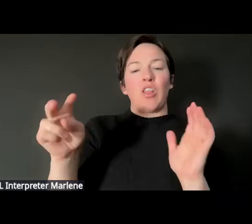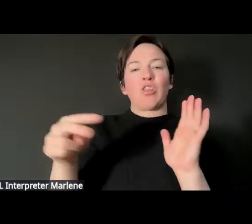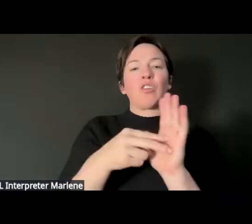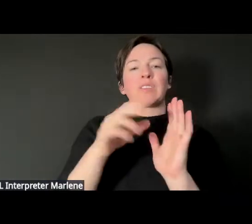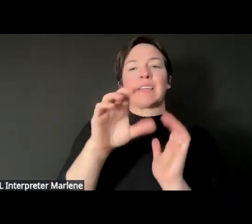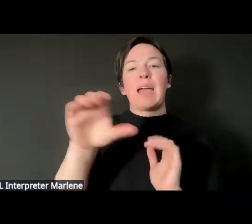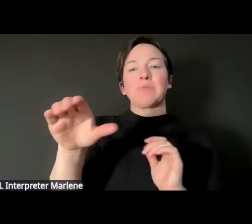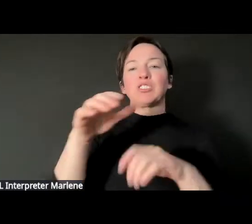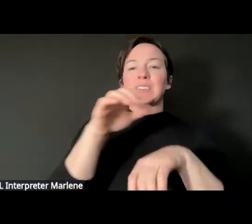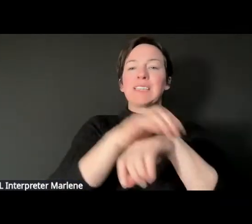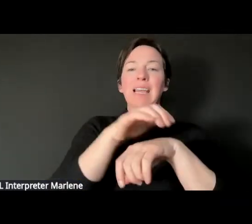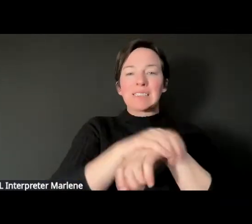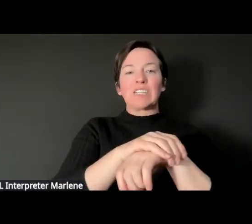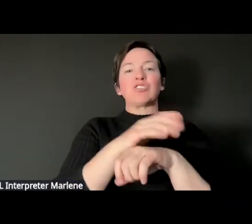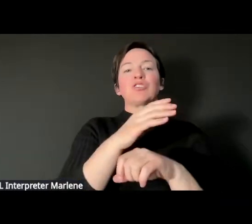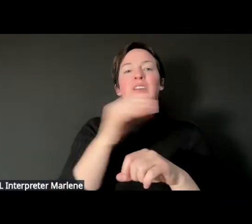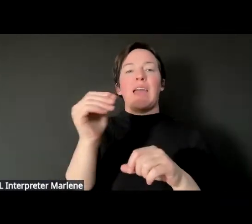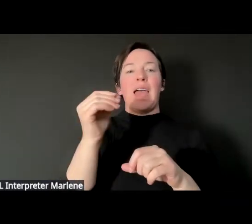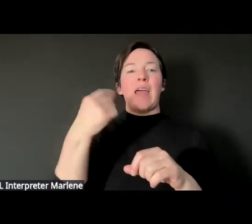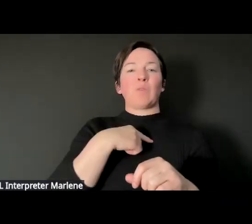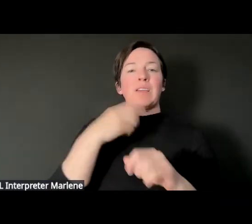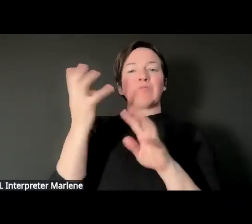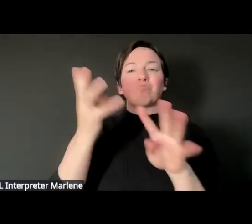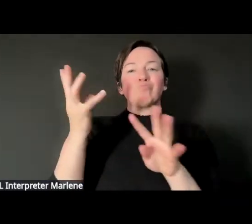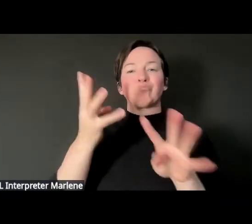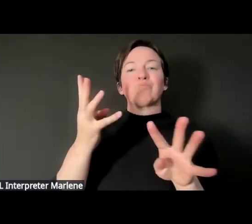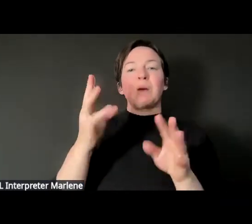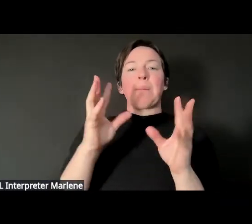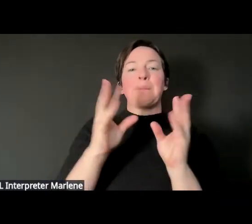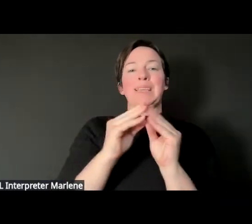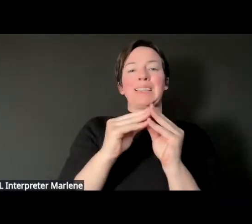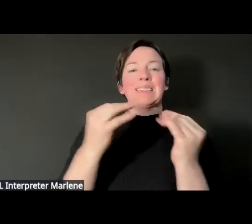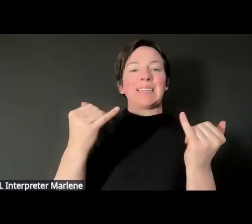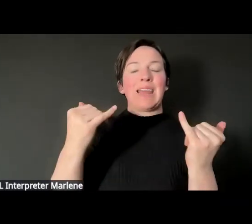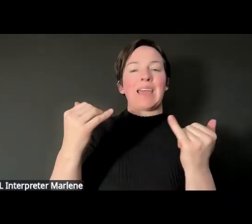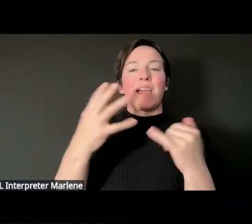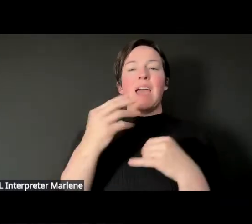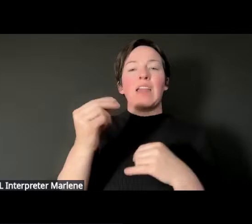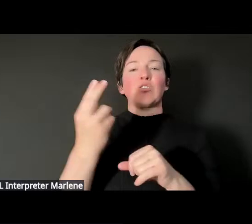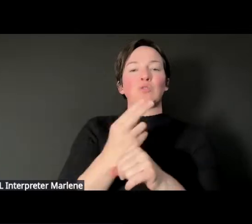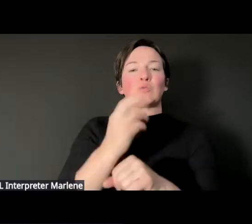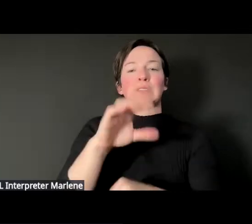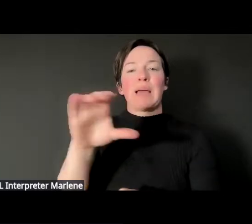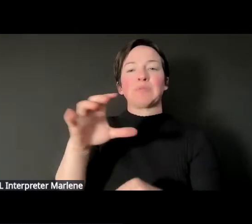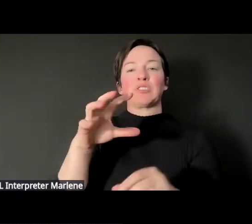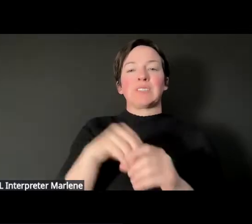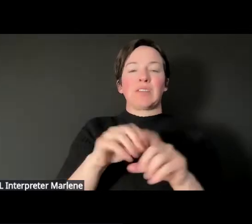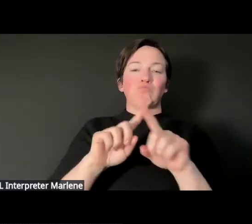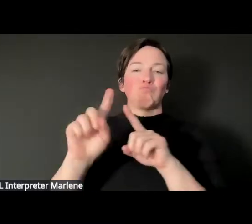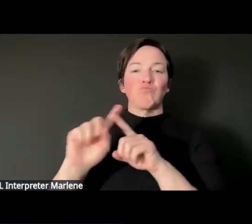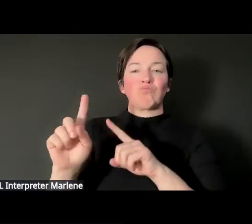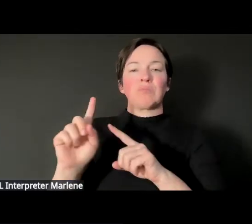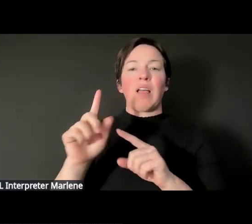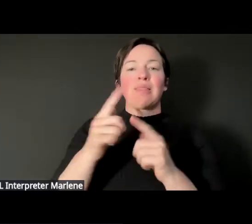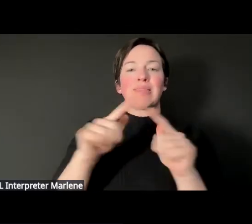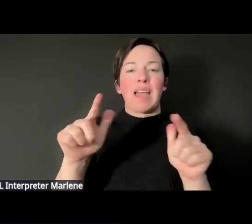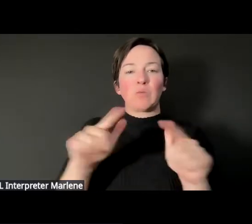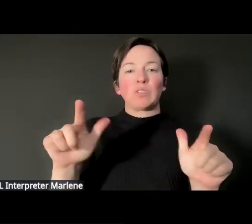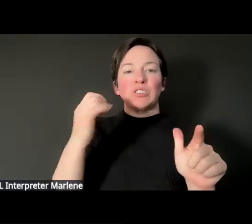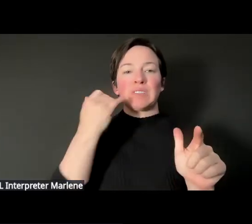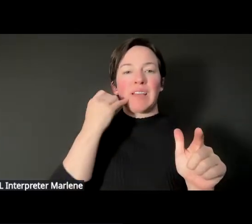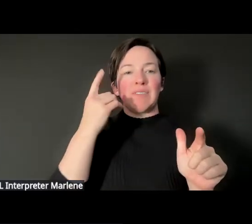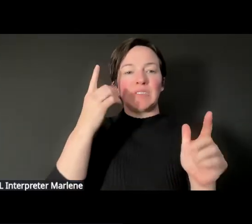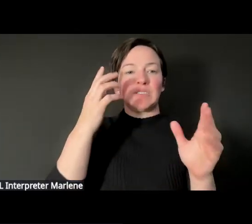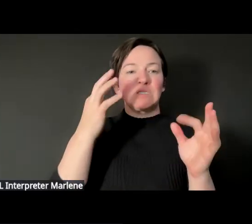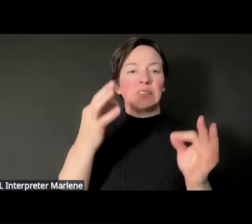in English as we live stream our meetings tonight, and you may view the captions in a variety of other languages if you choose